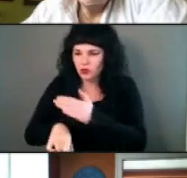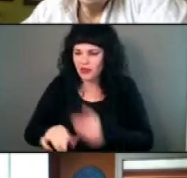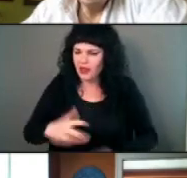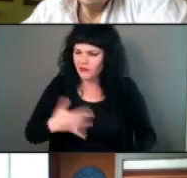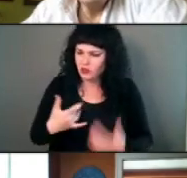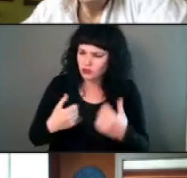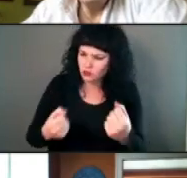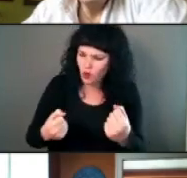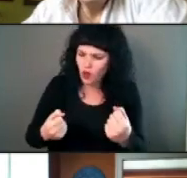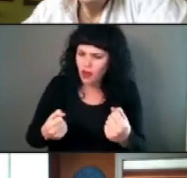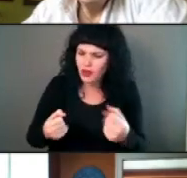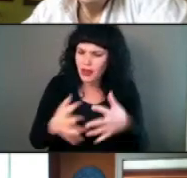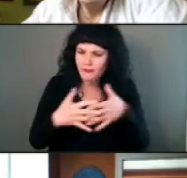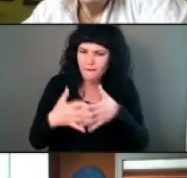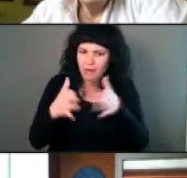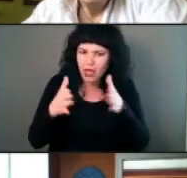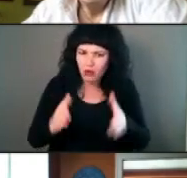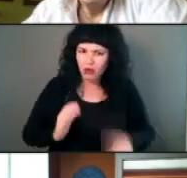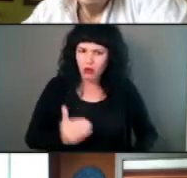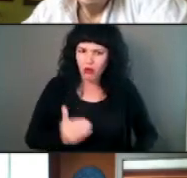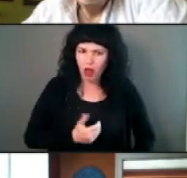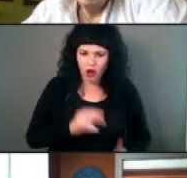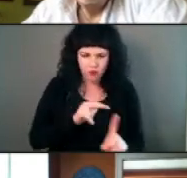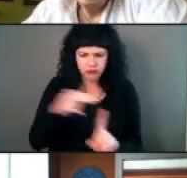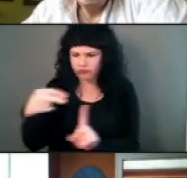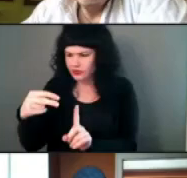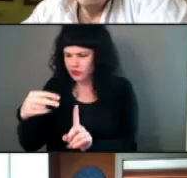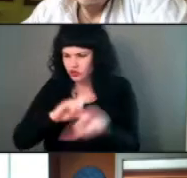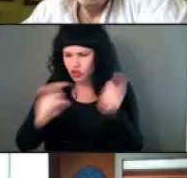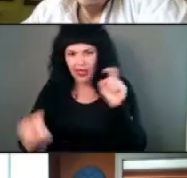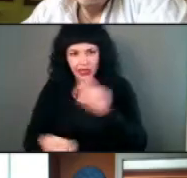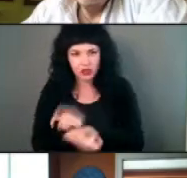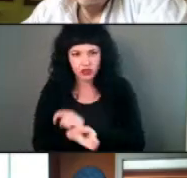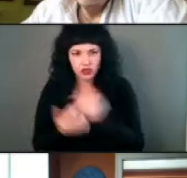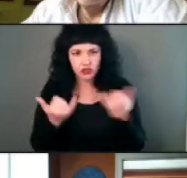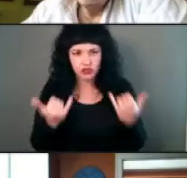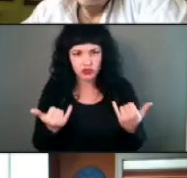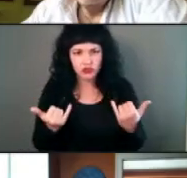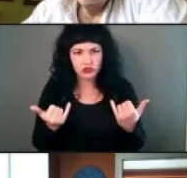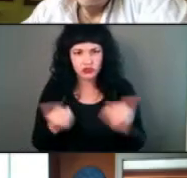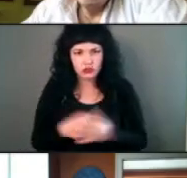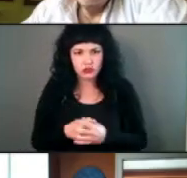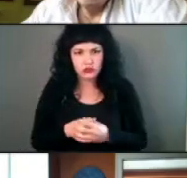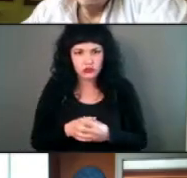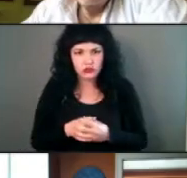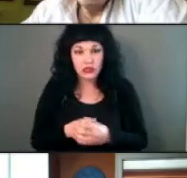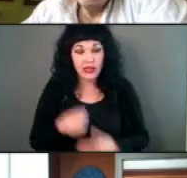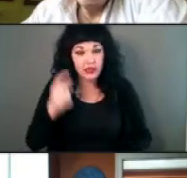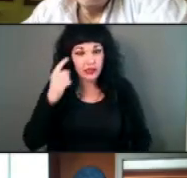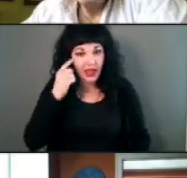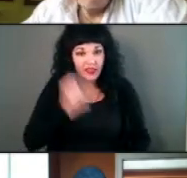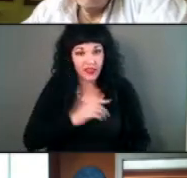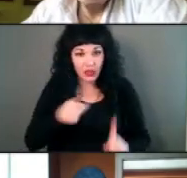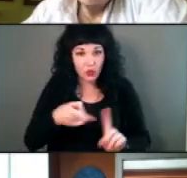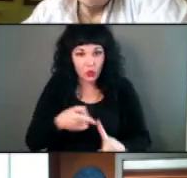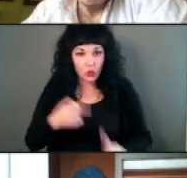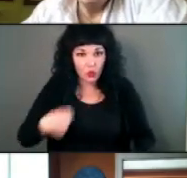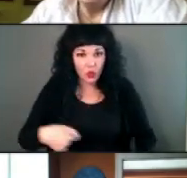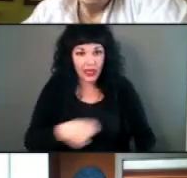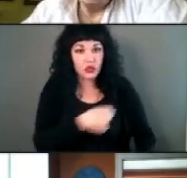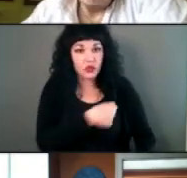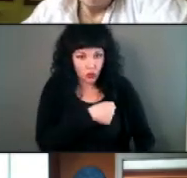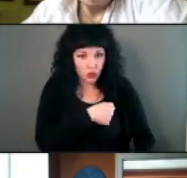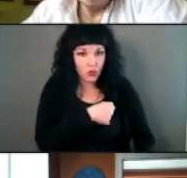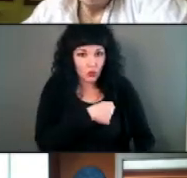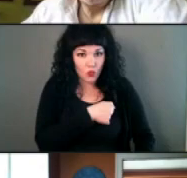I think when we bring this subject back, as well we should, because it's not like they stopped, they're actually getting worse. Yep. I